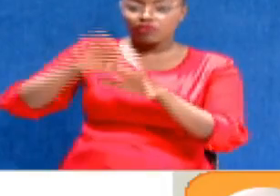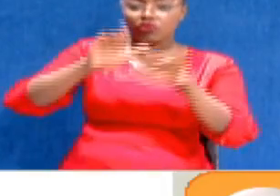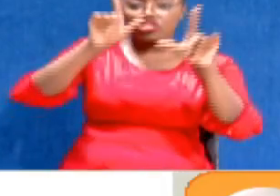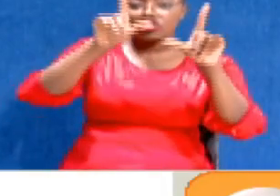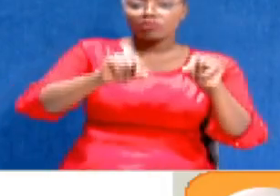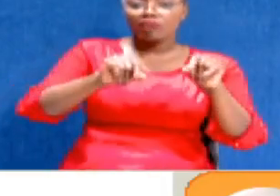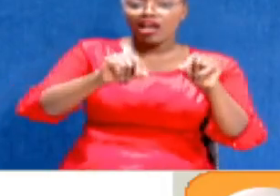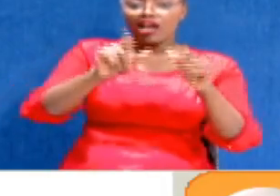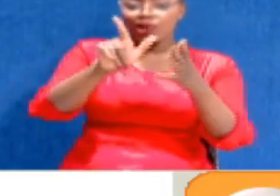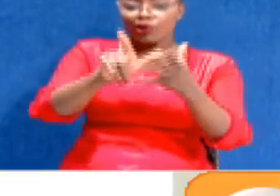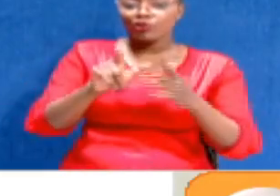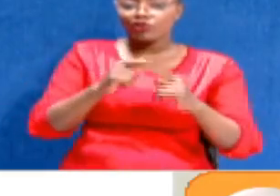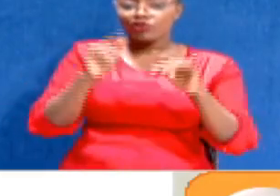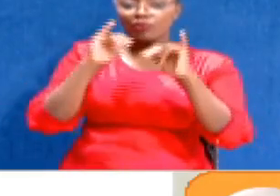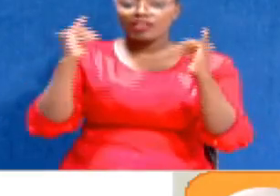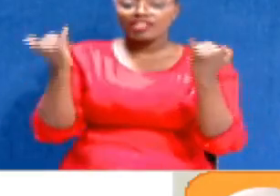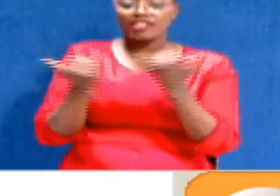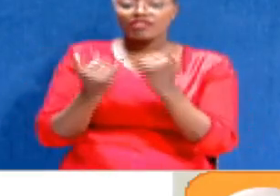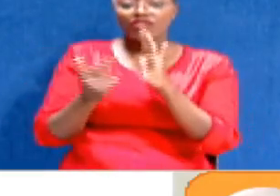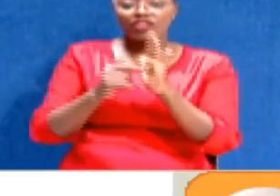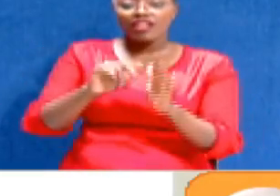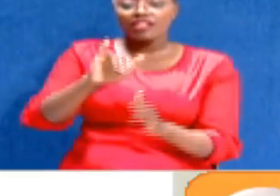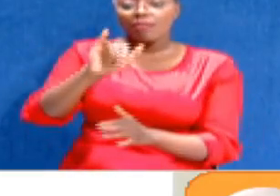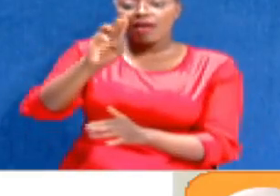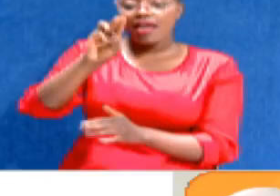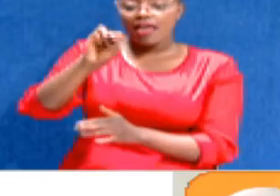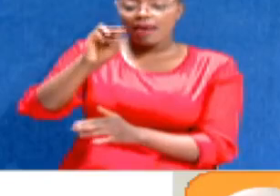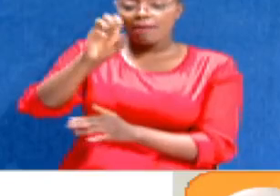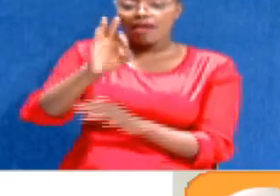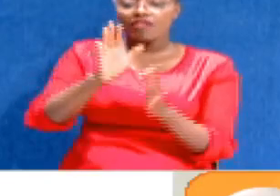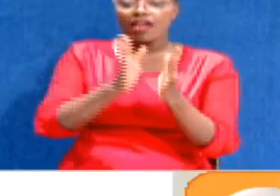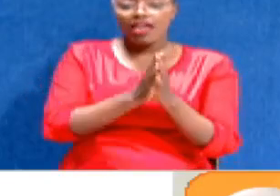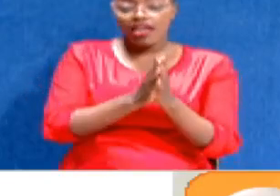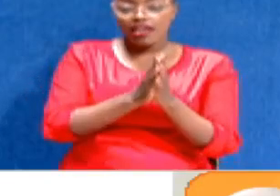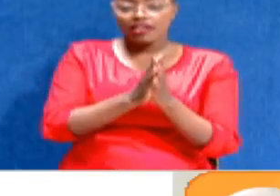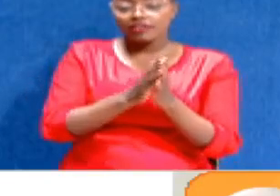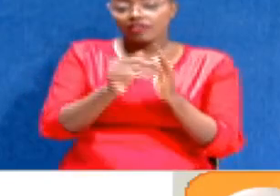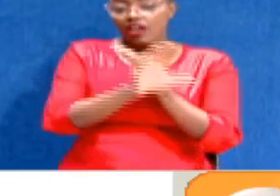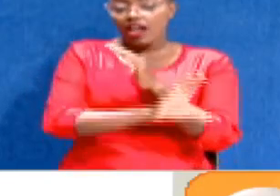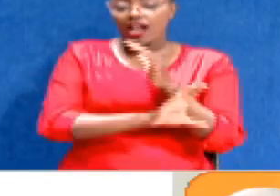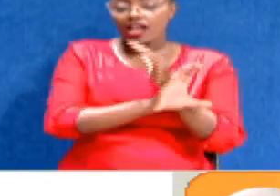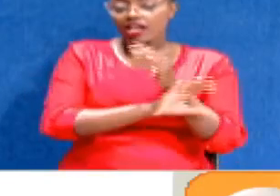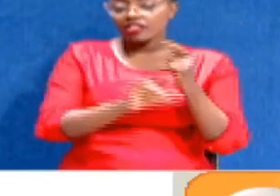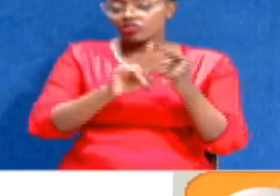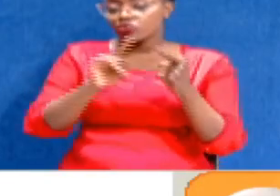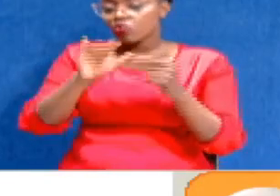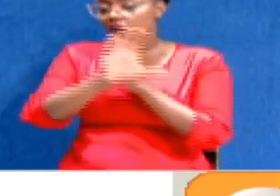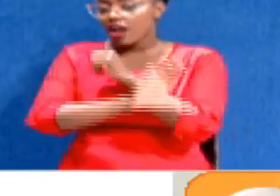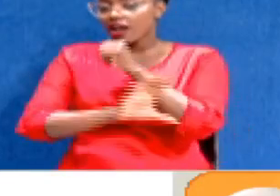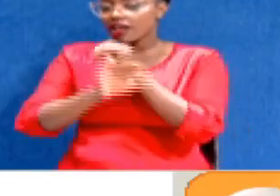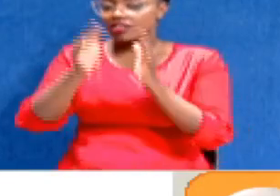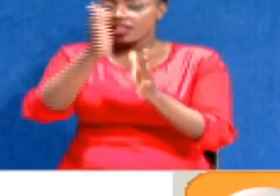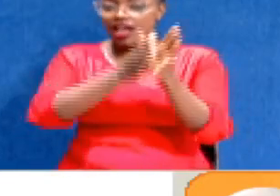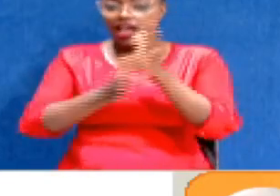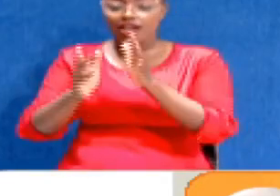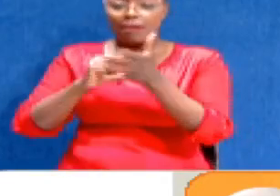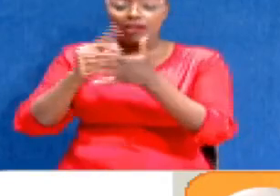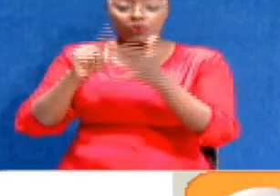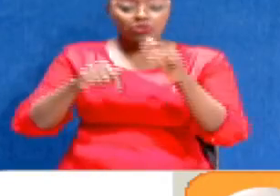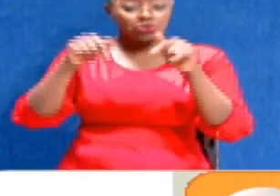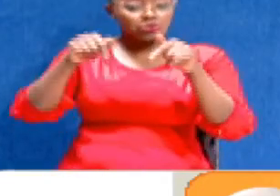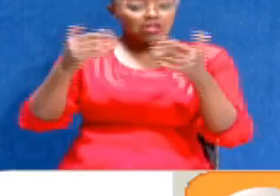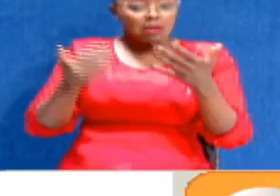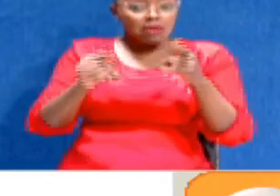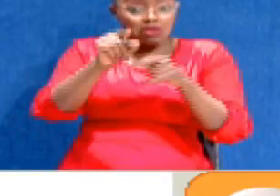cheaper ones from institutions like the IMF and from country to country arrangements. So tonight, one